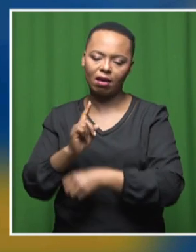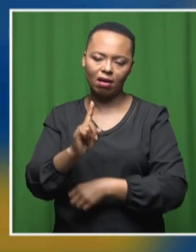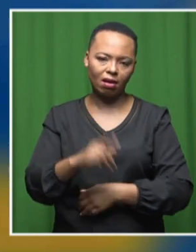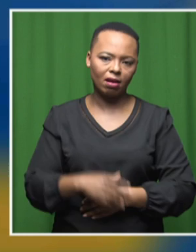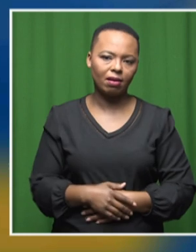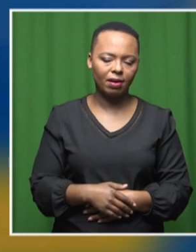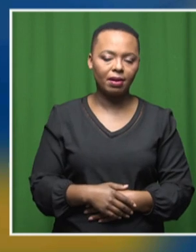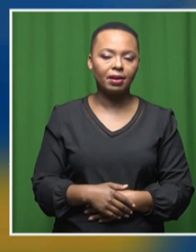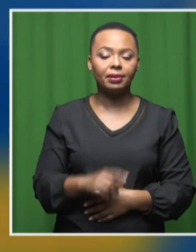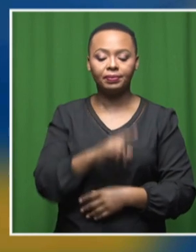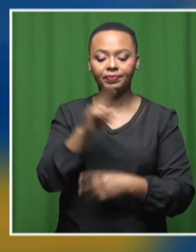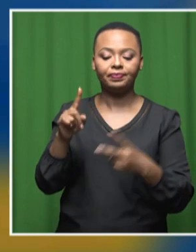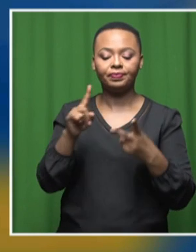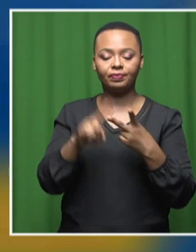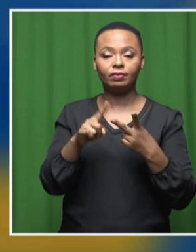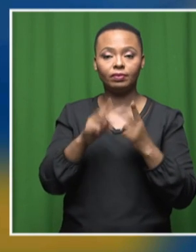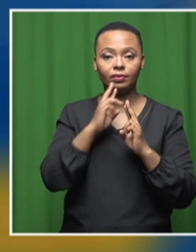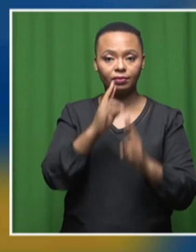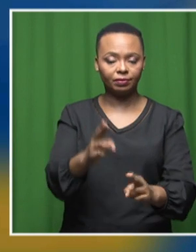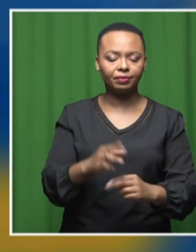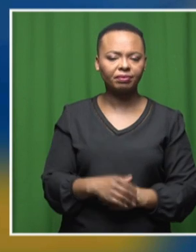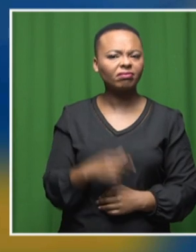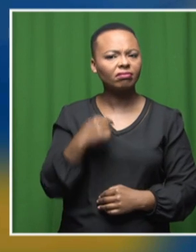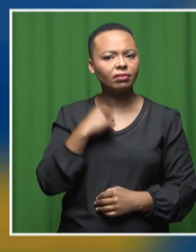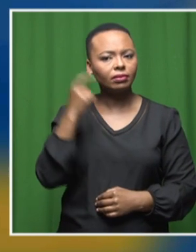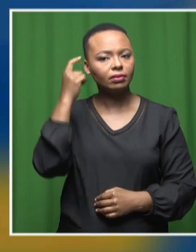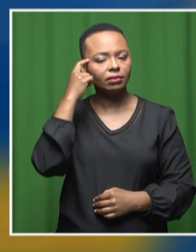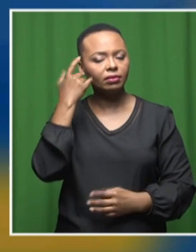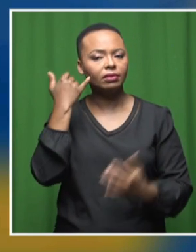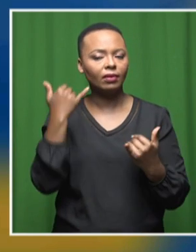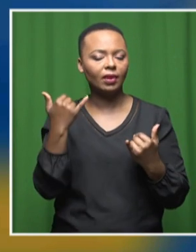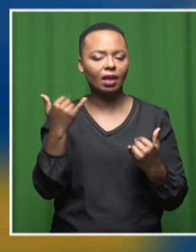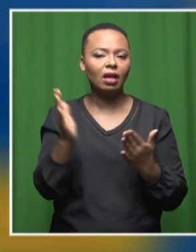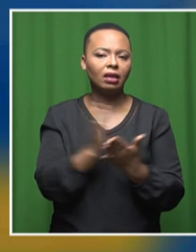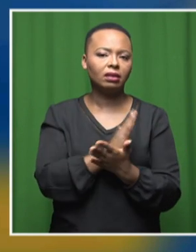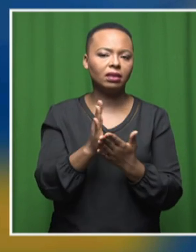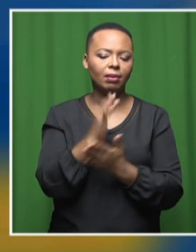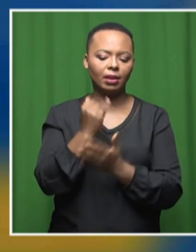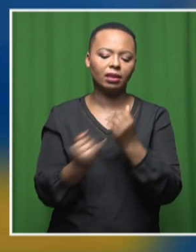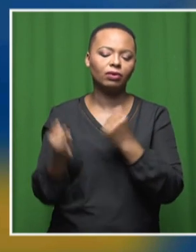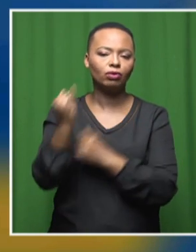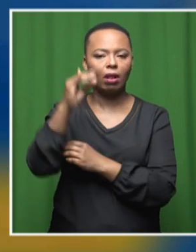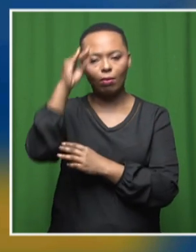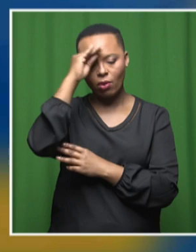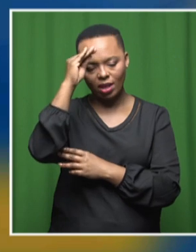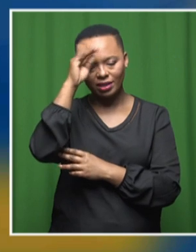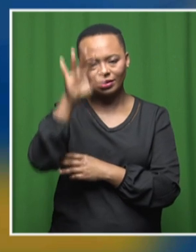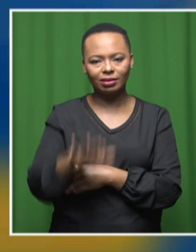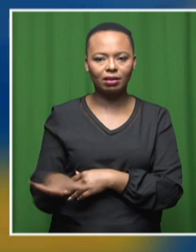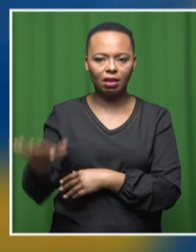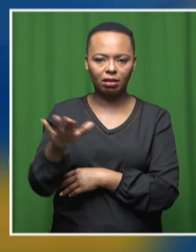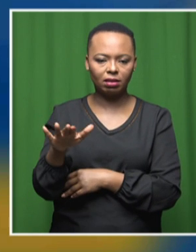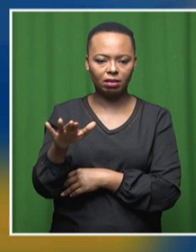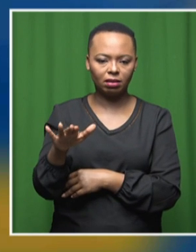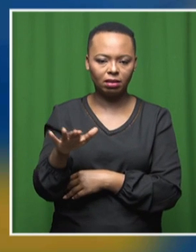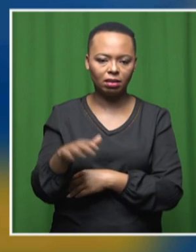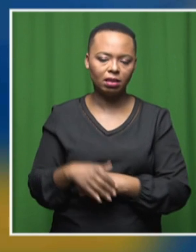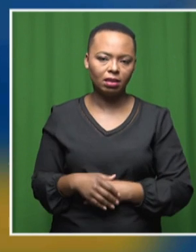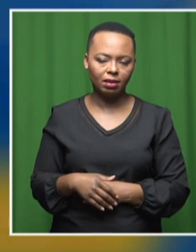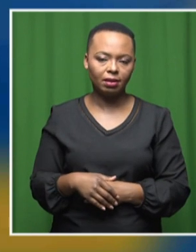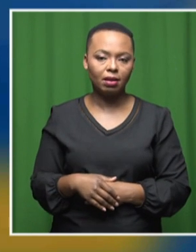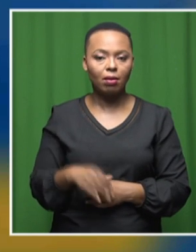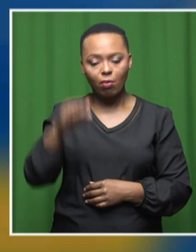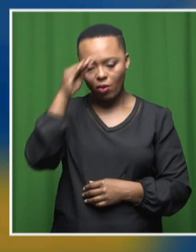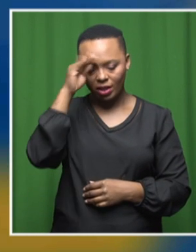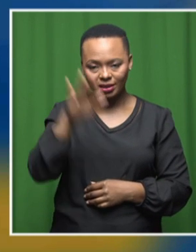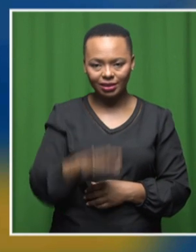one. On the second one, I think there are individual police stations,